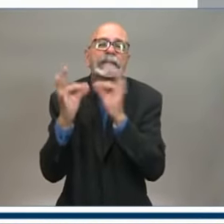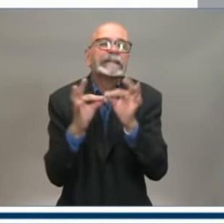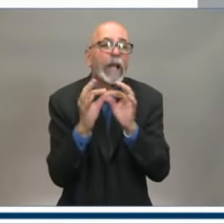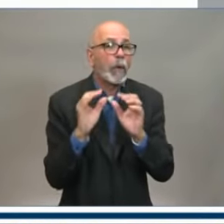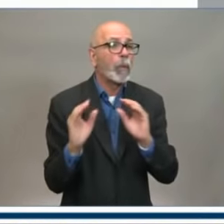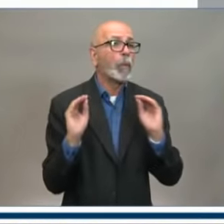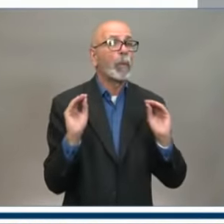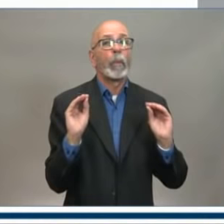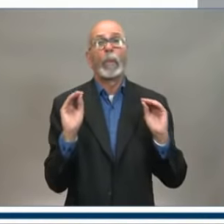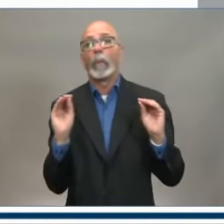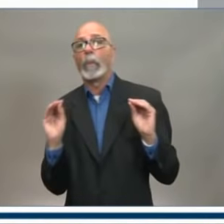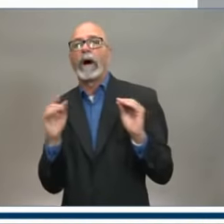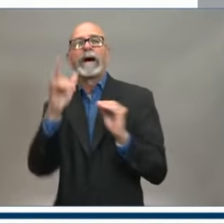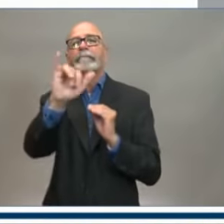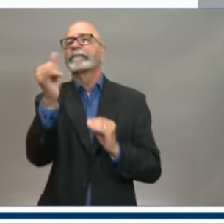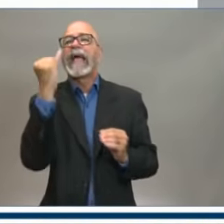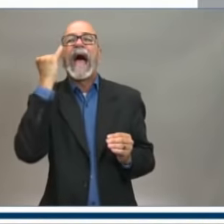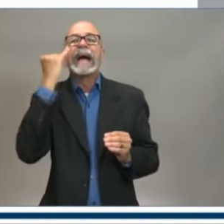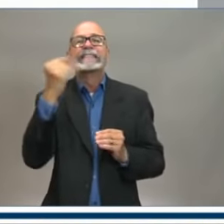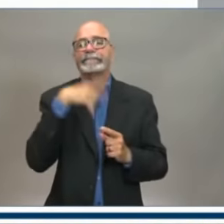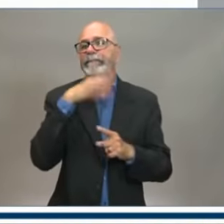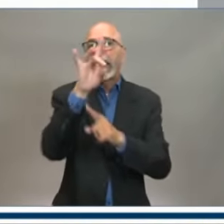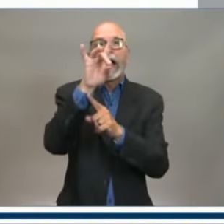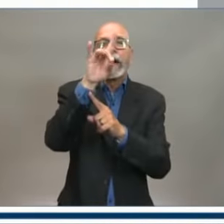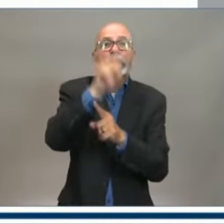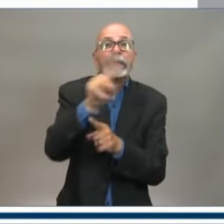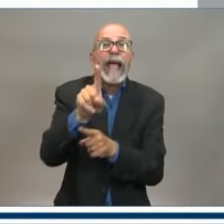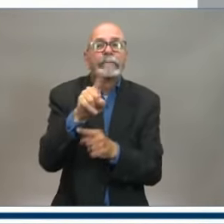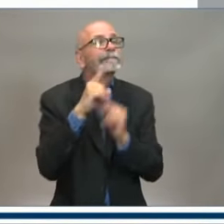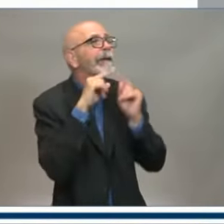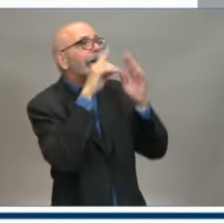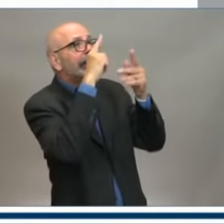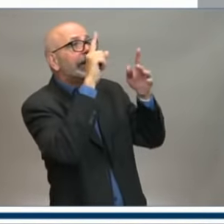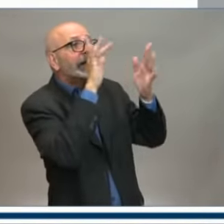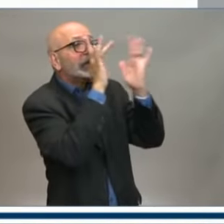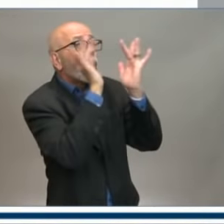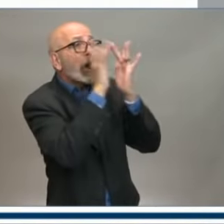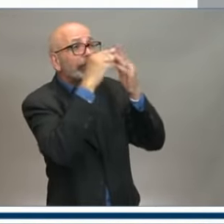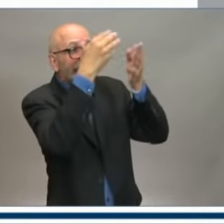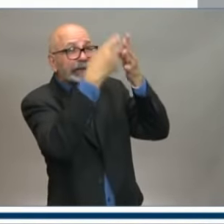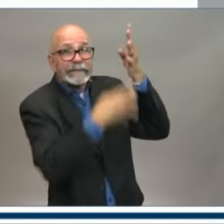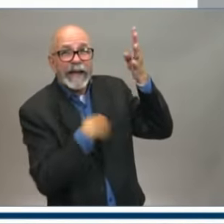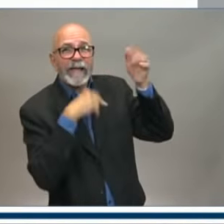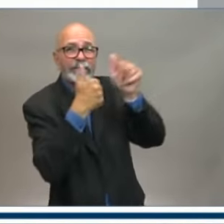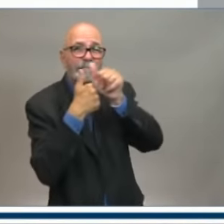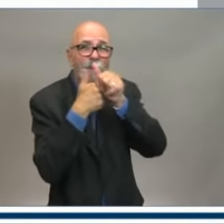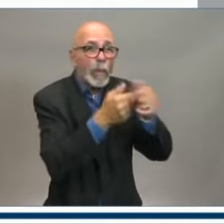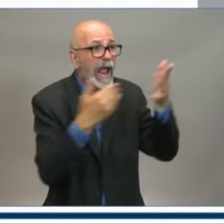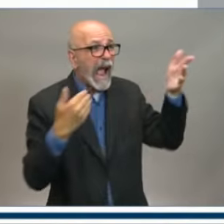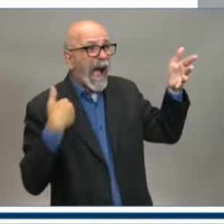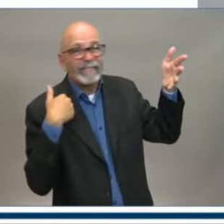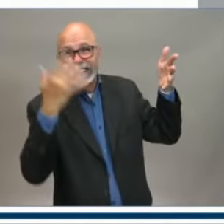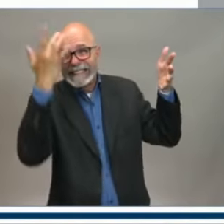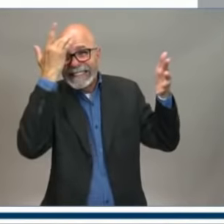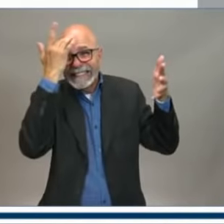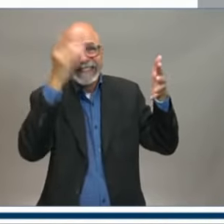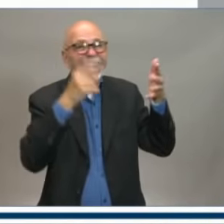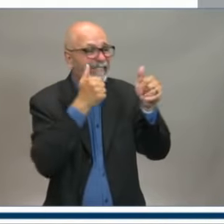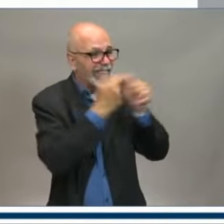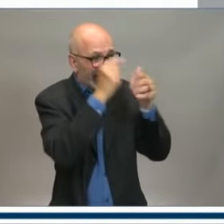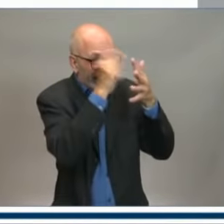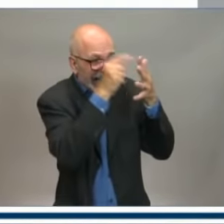811 and the NSHA assessment process, and rapid follow-up by public health, so we can move very